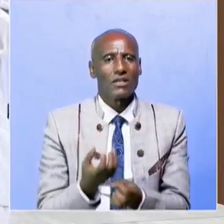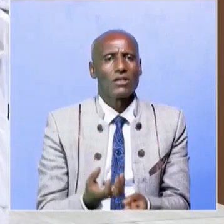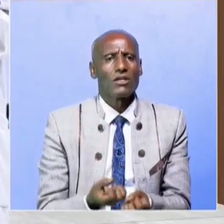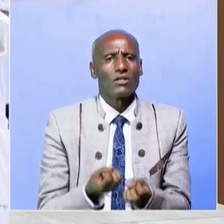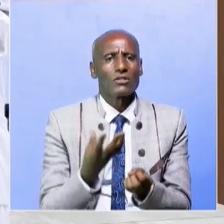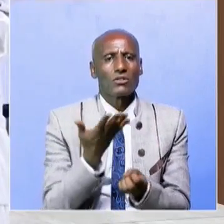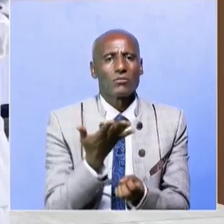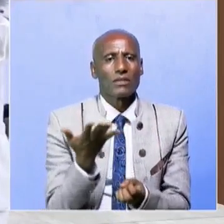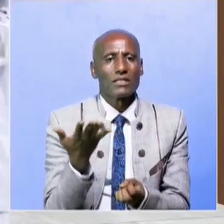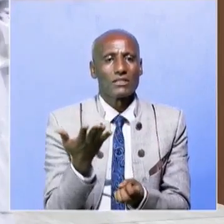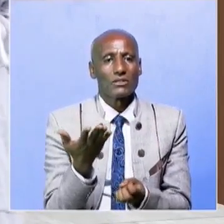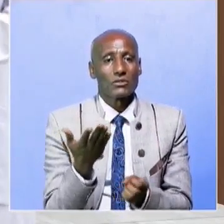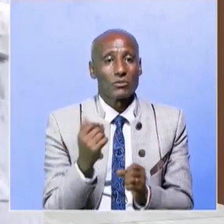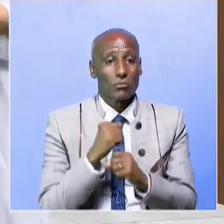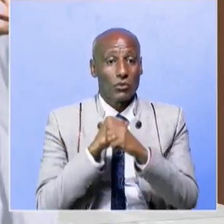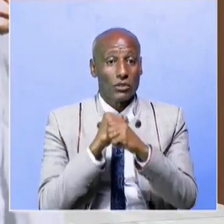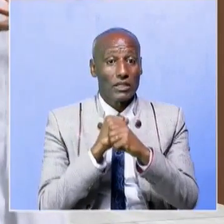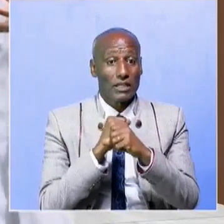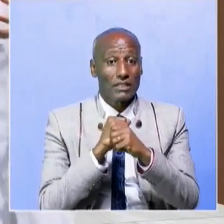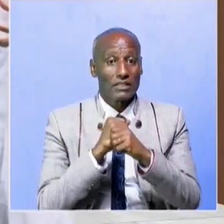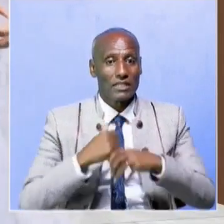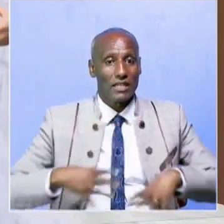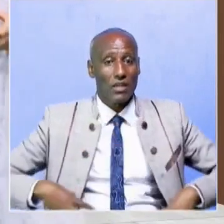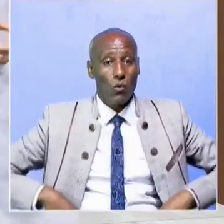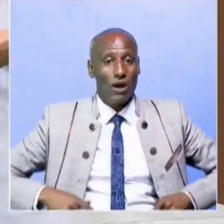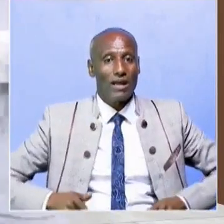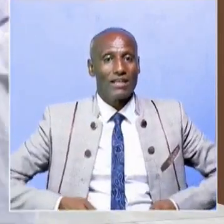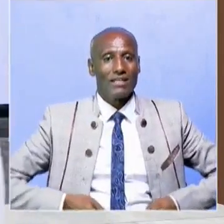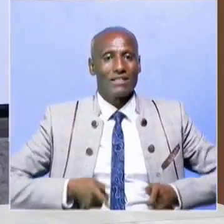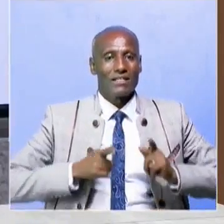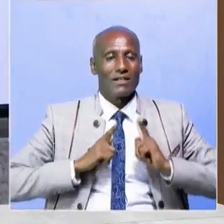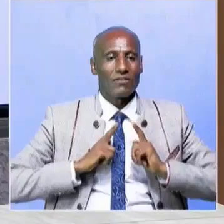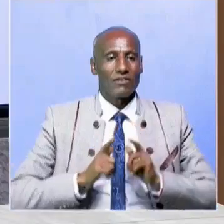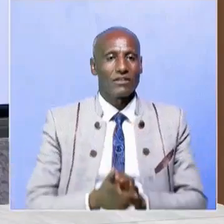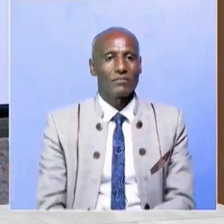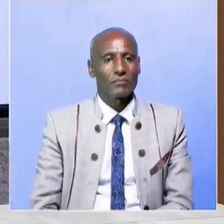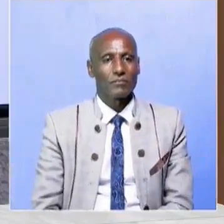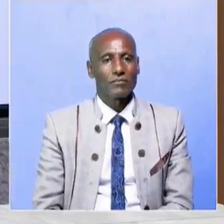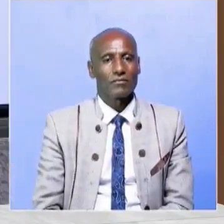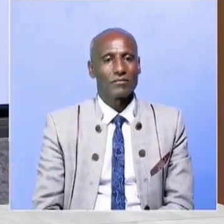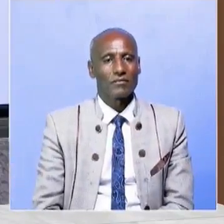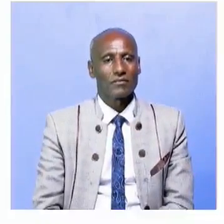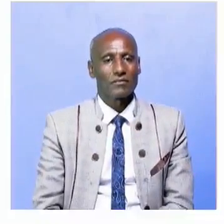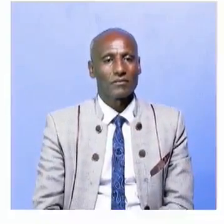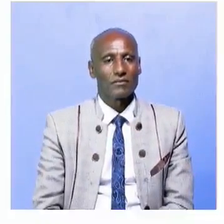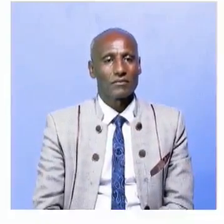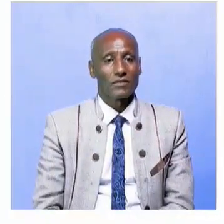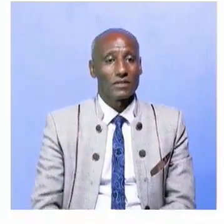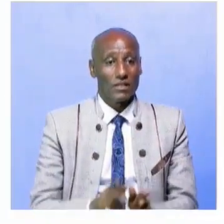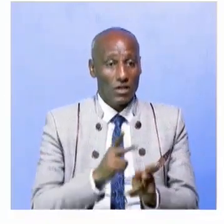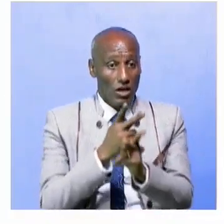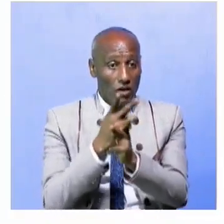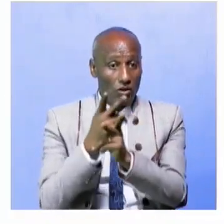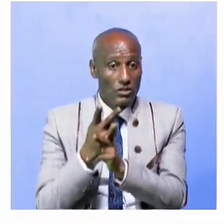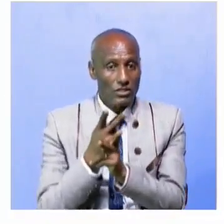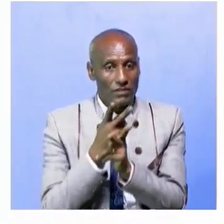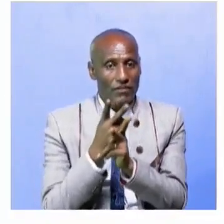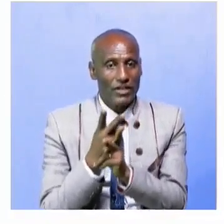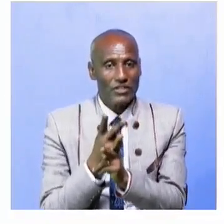the wildlife. And what is that word? You guessed it correctly. It is conservation.